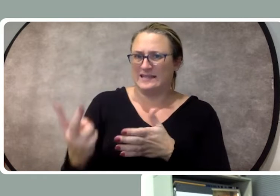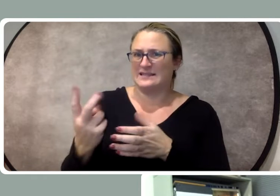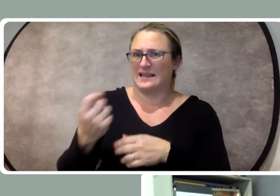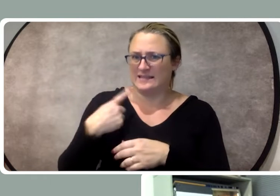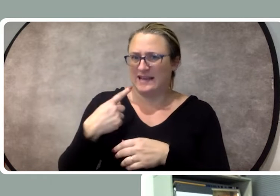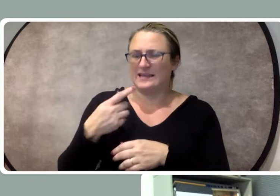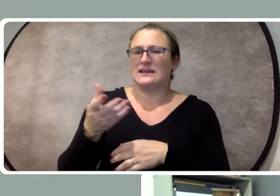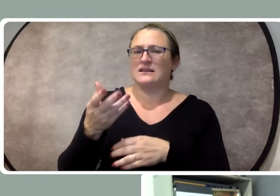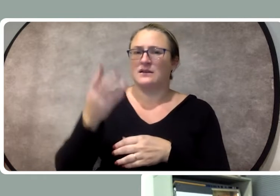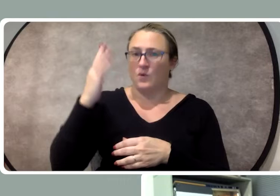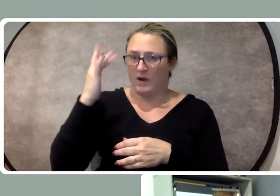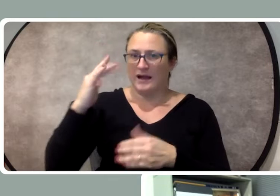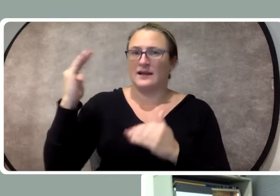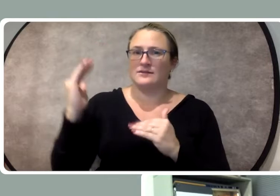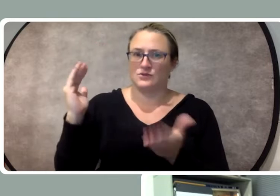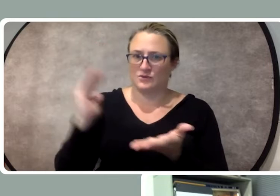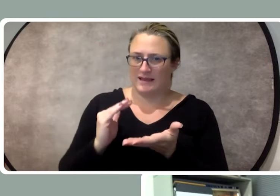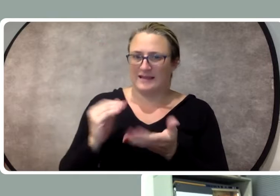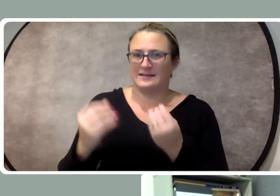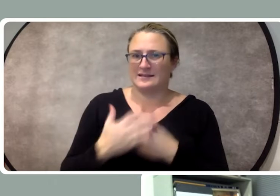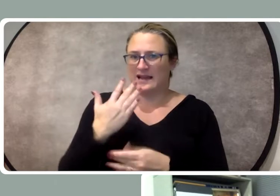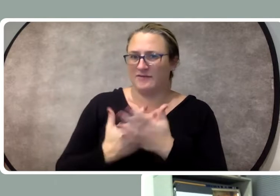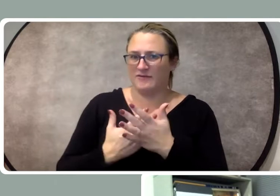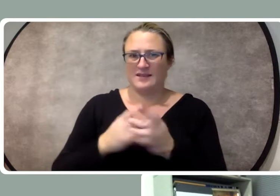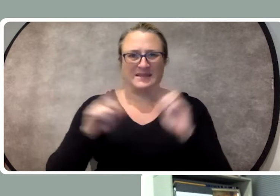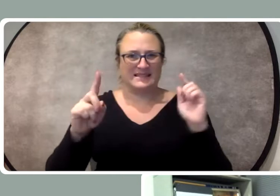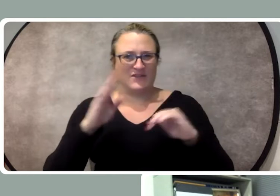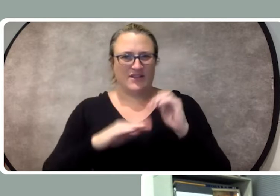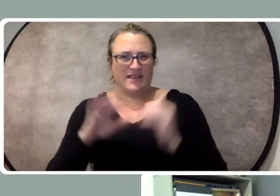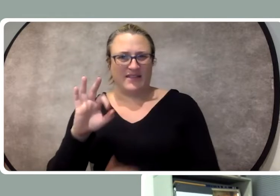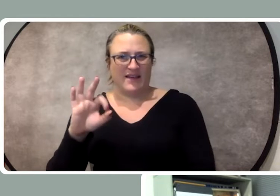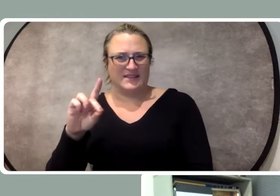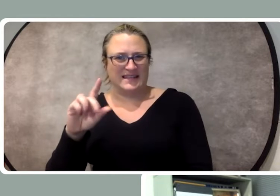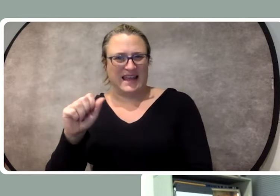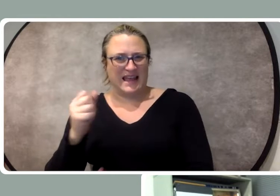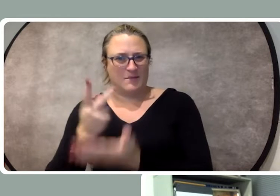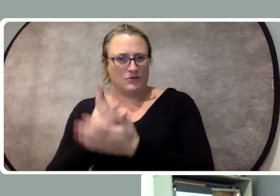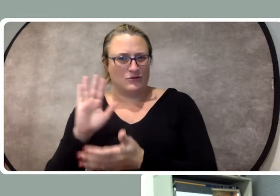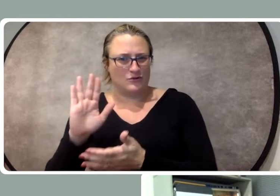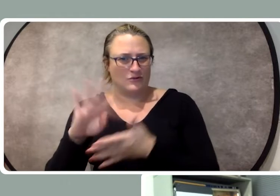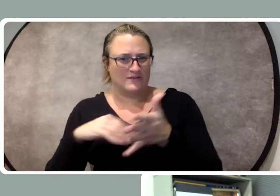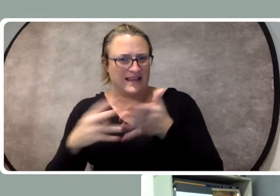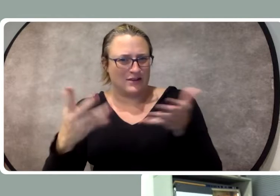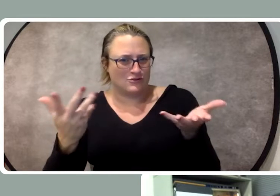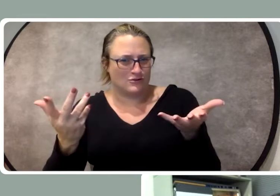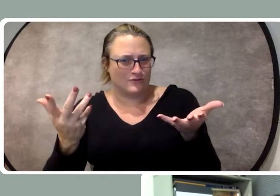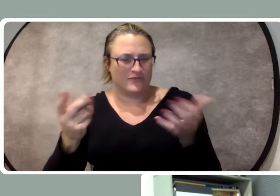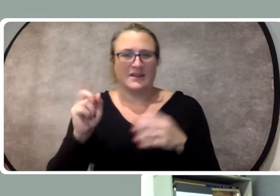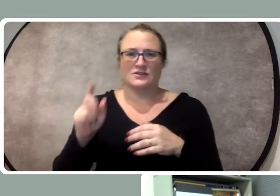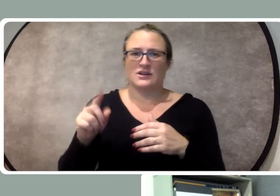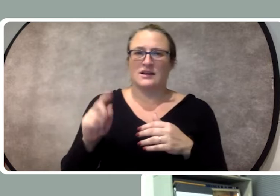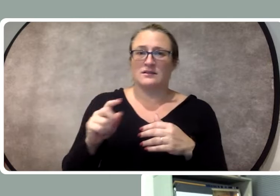than I believe the FDA approved schedule of having it on days 1 and 8